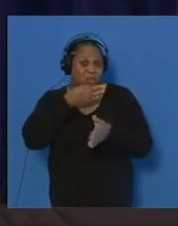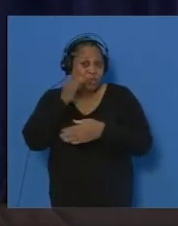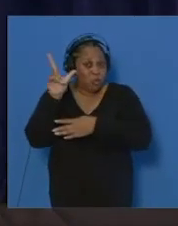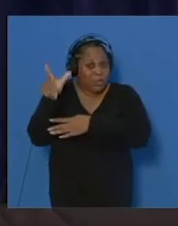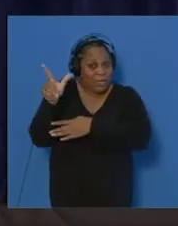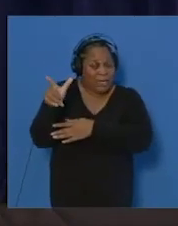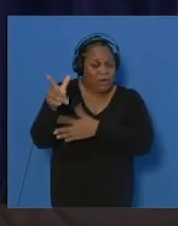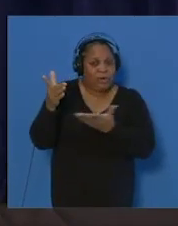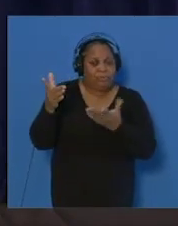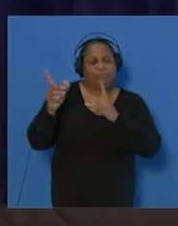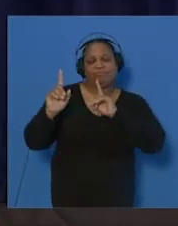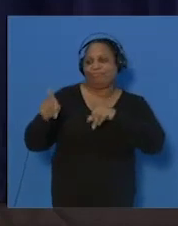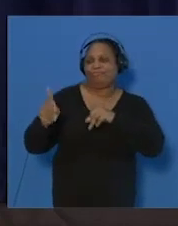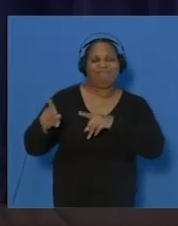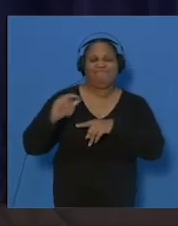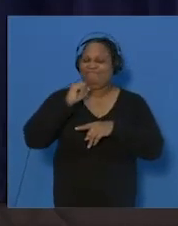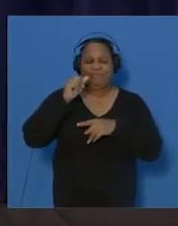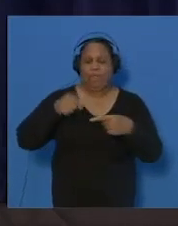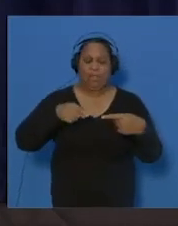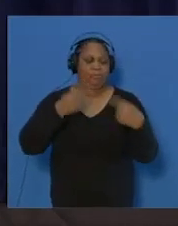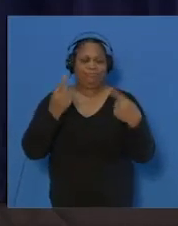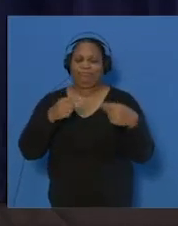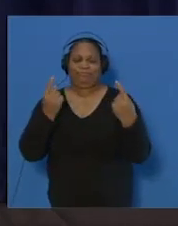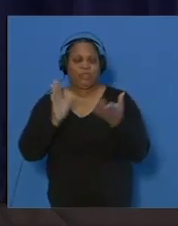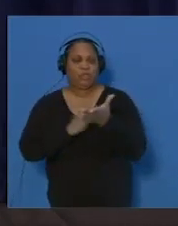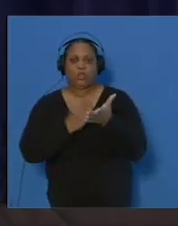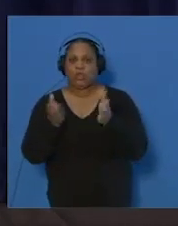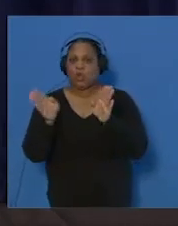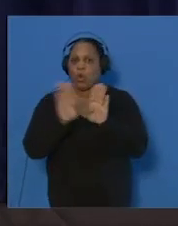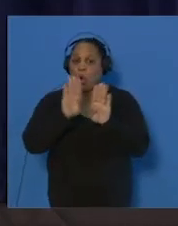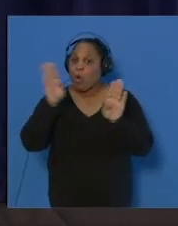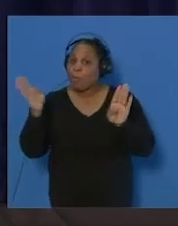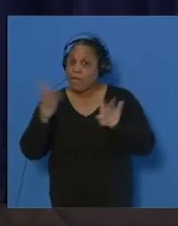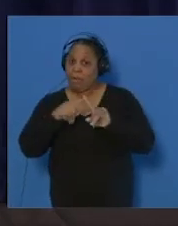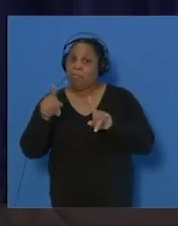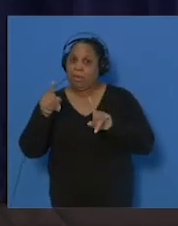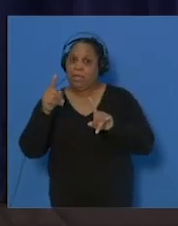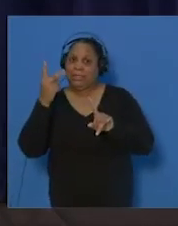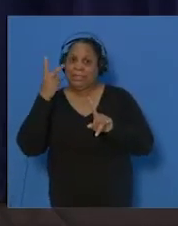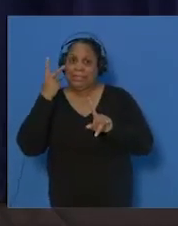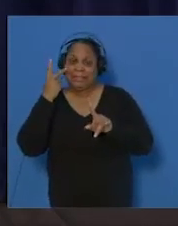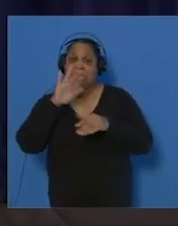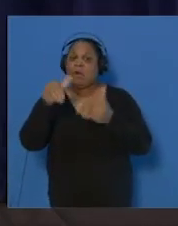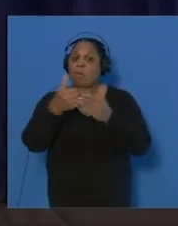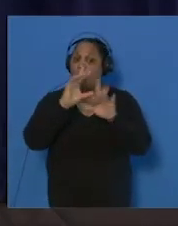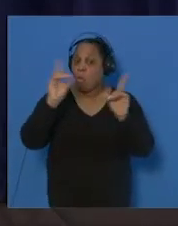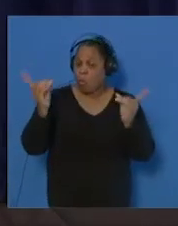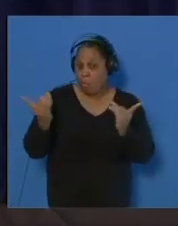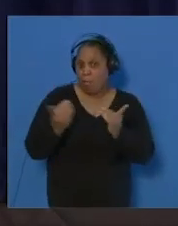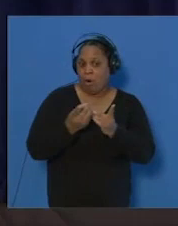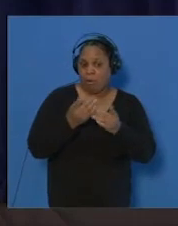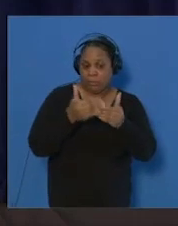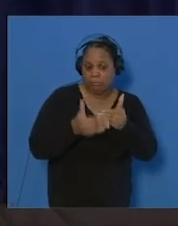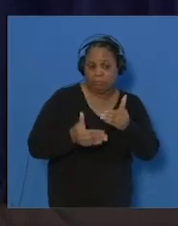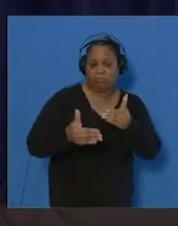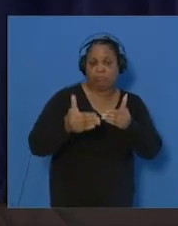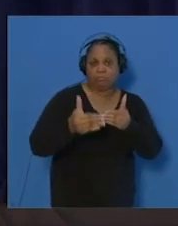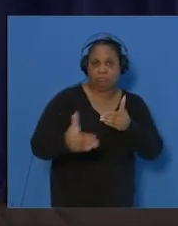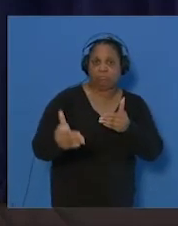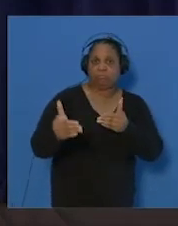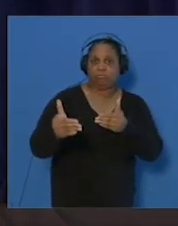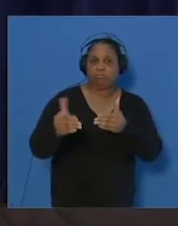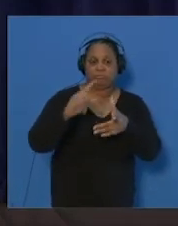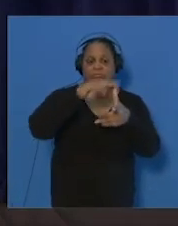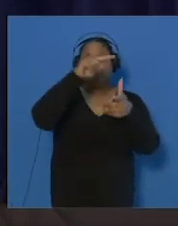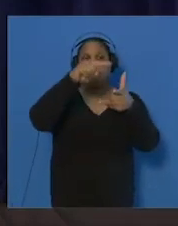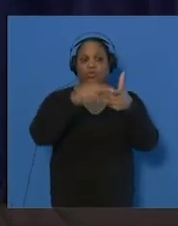don't think that is actually going to affect school opening, but what I think that you've seen from all departments of government as we move forward into phase 2,